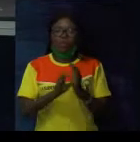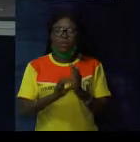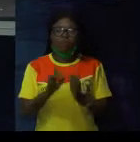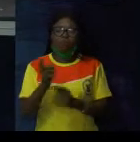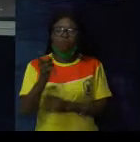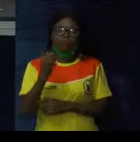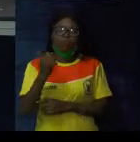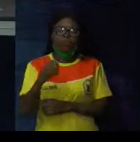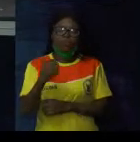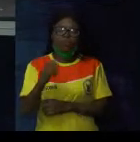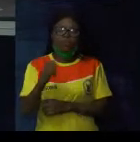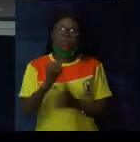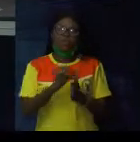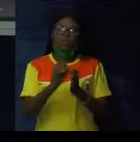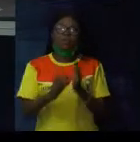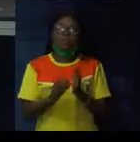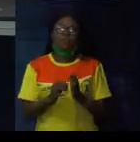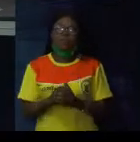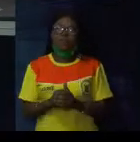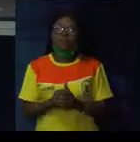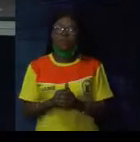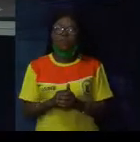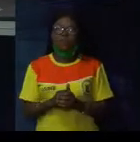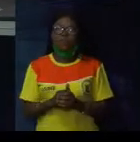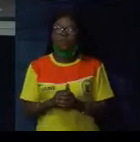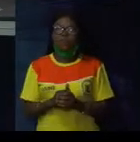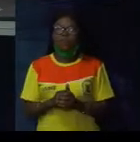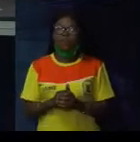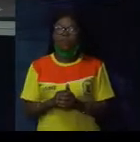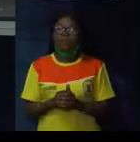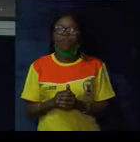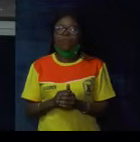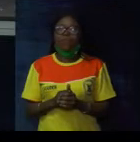you 10 seconds to work it out quickly and select your answer from here.